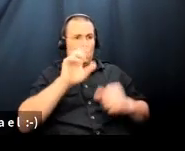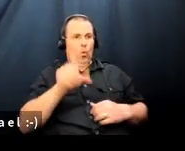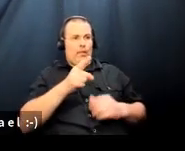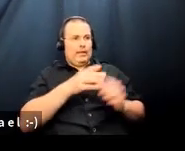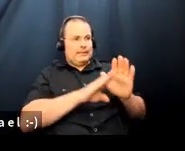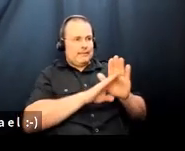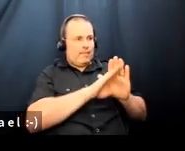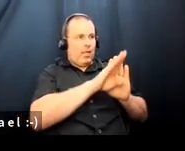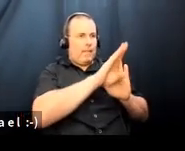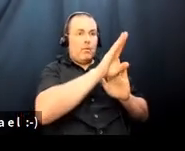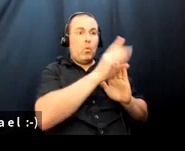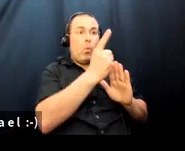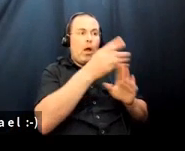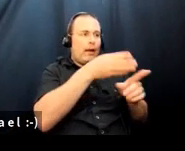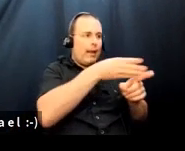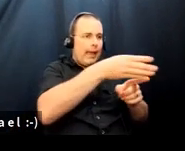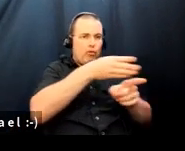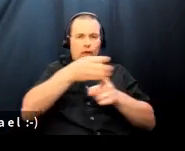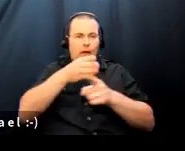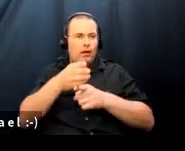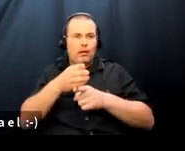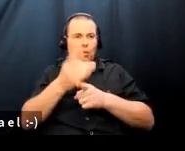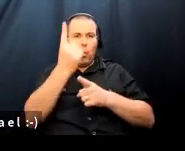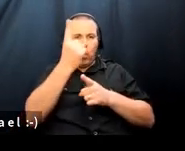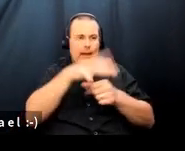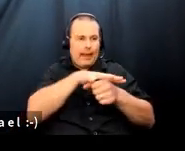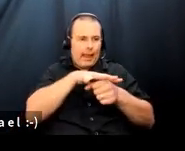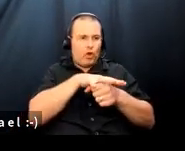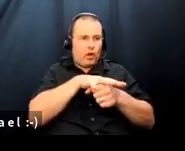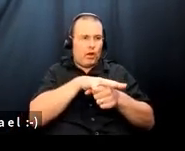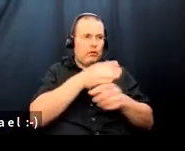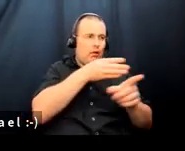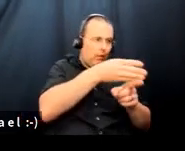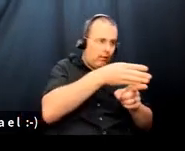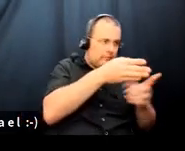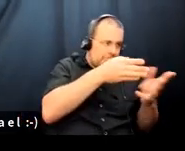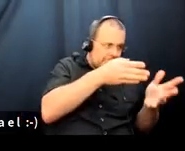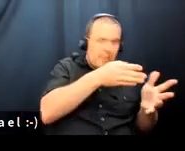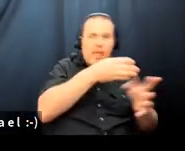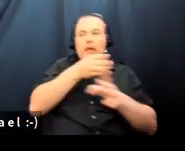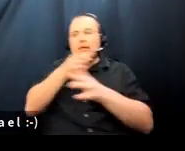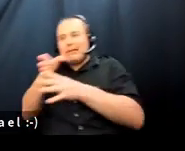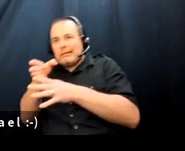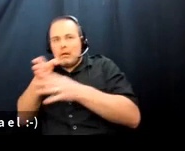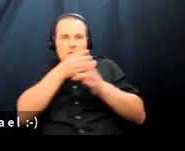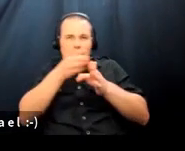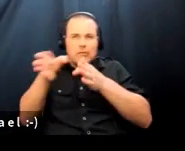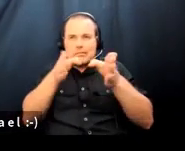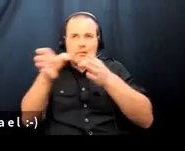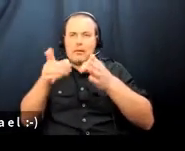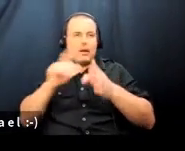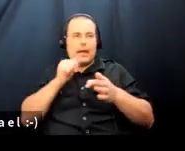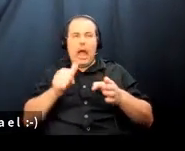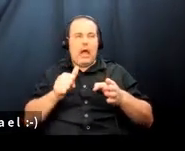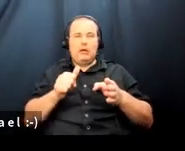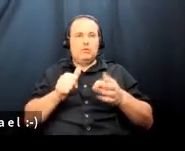So sometimes I hear from moms and dads of young children, well, my child was babbling and then